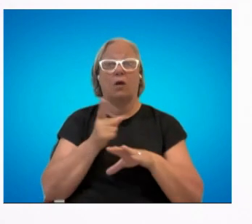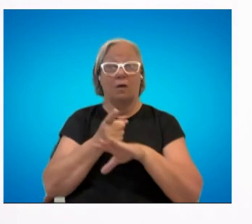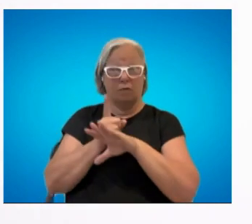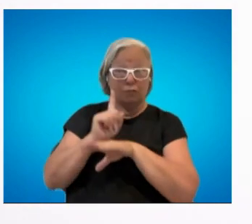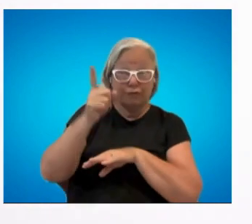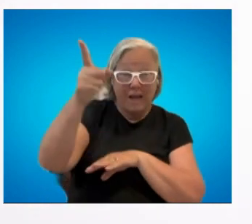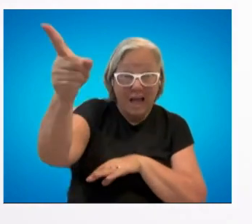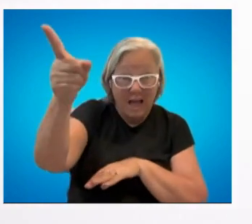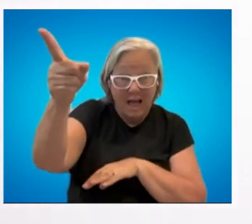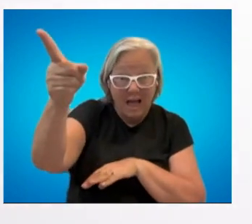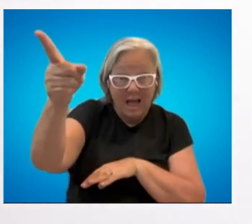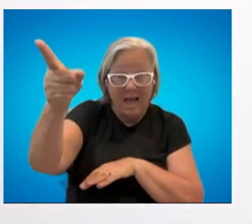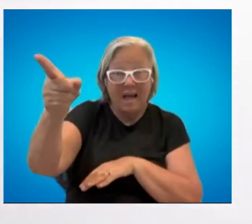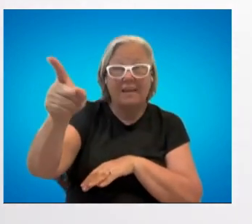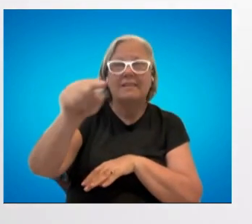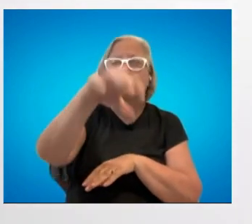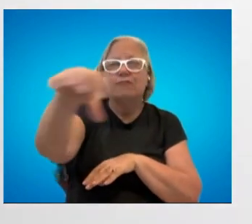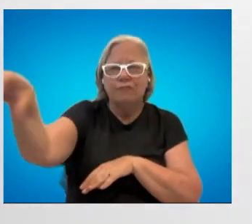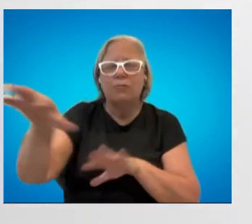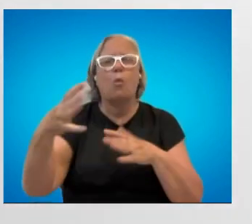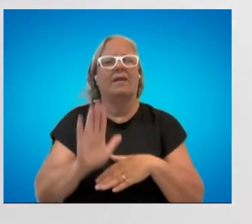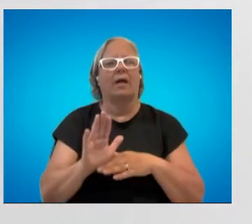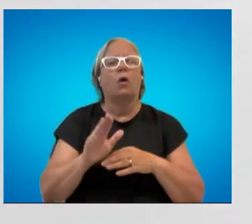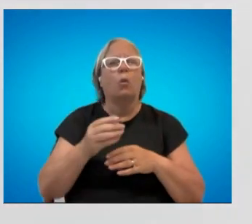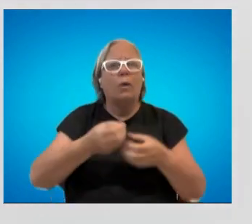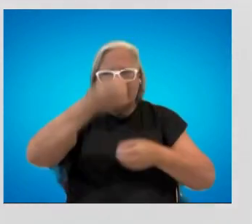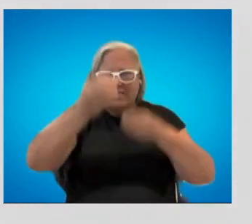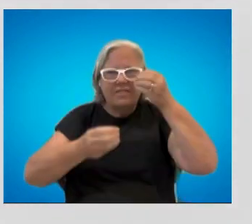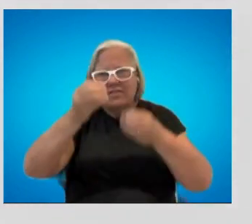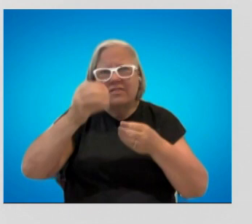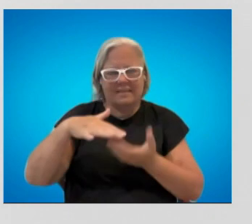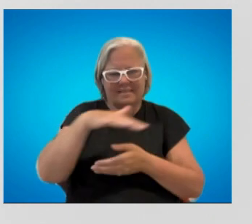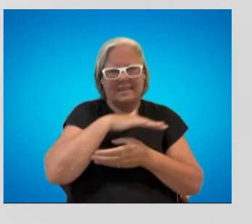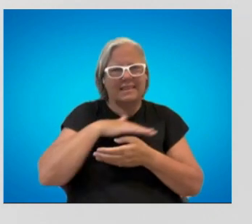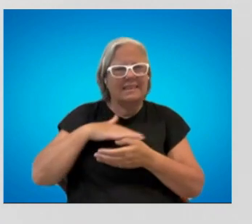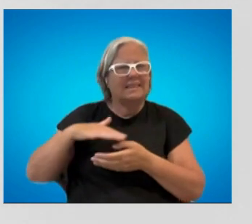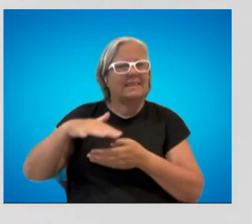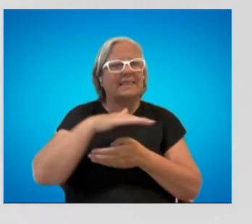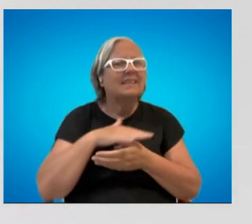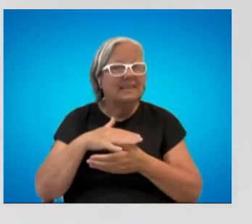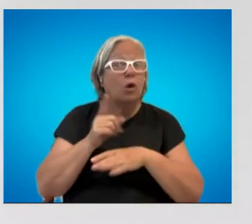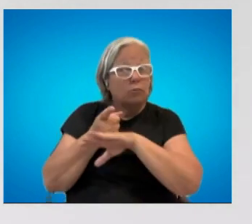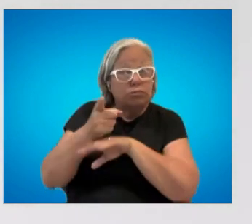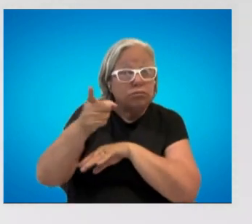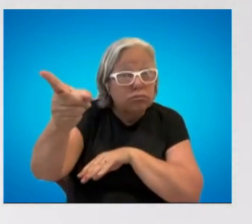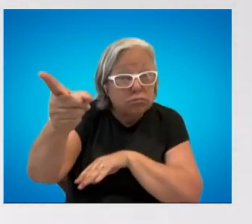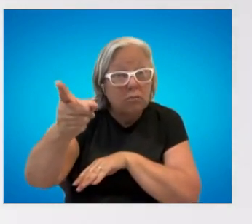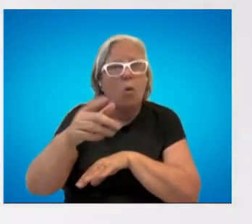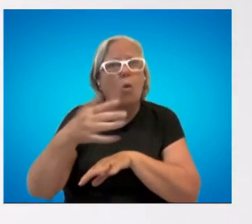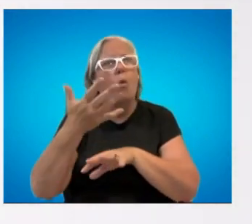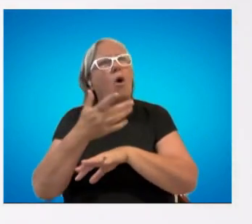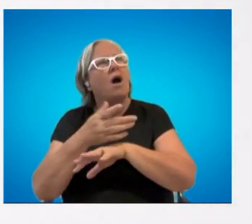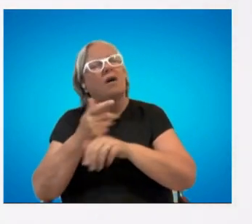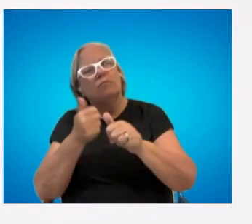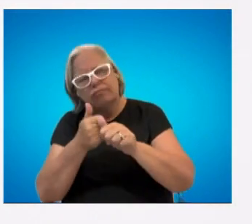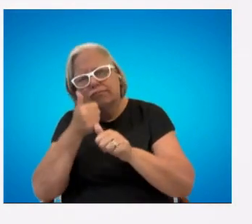in sparsely populated areas in rural or remote regions, they have even bigger difficulties in